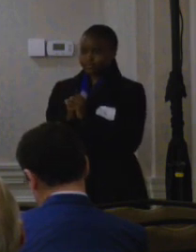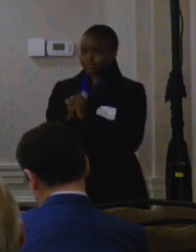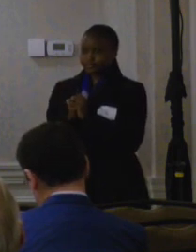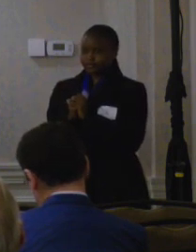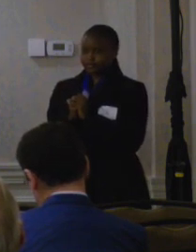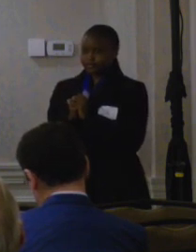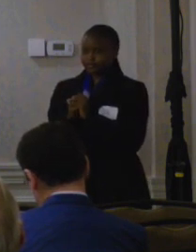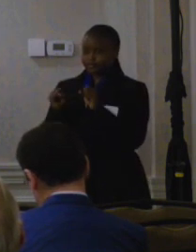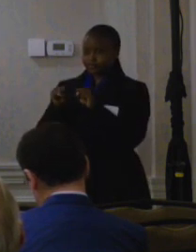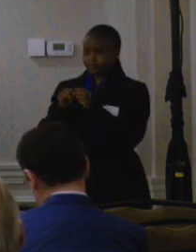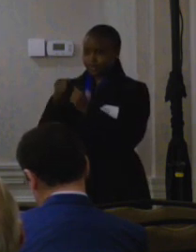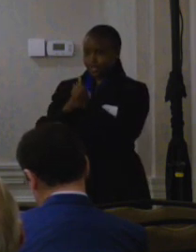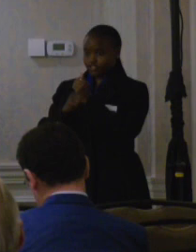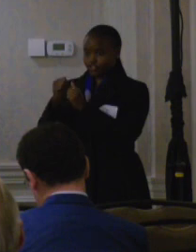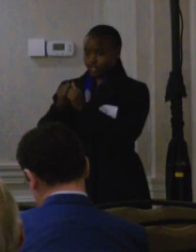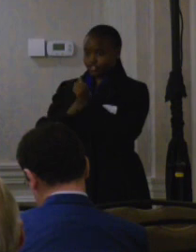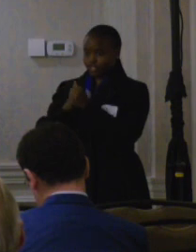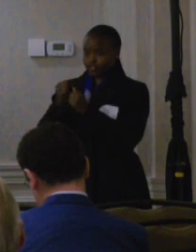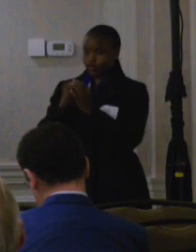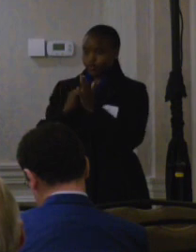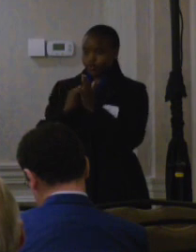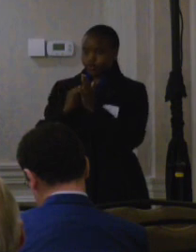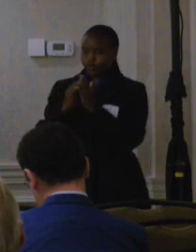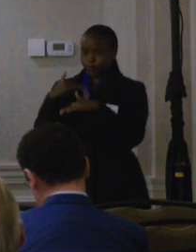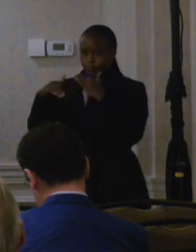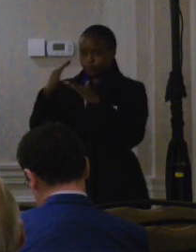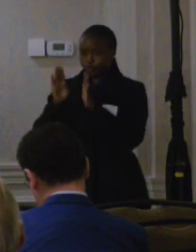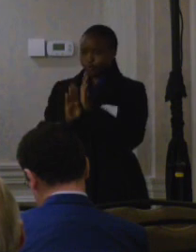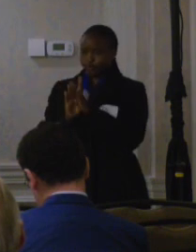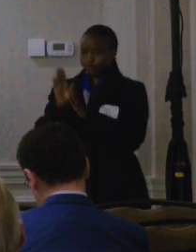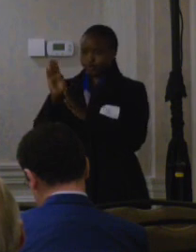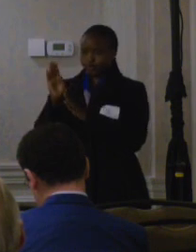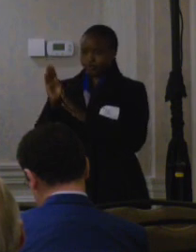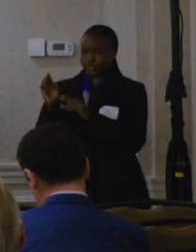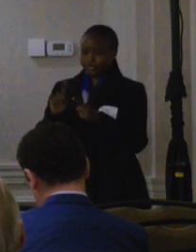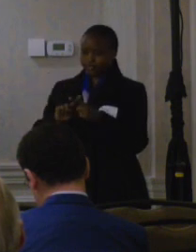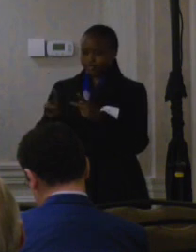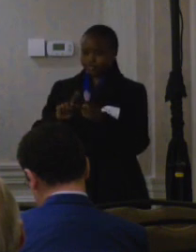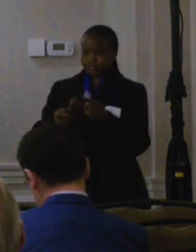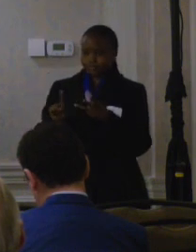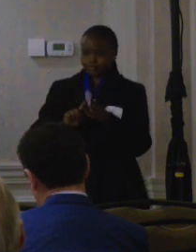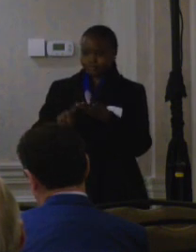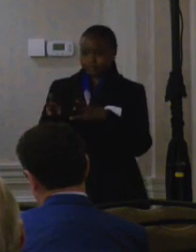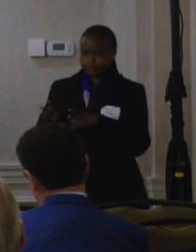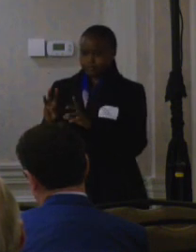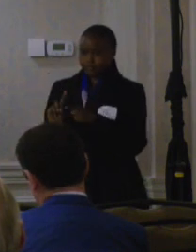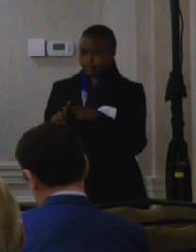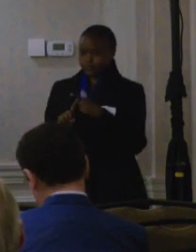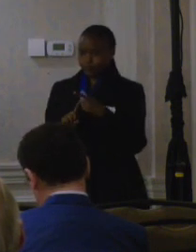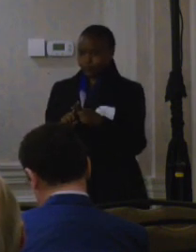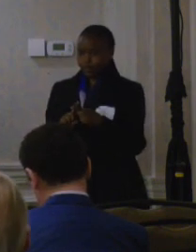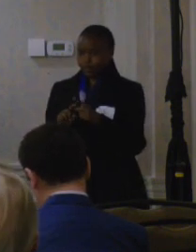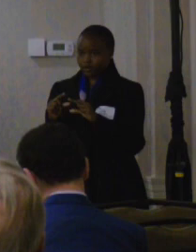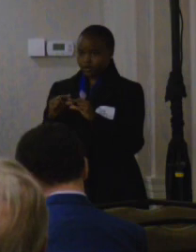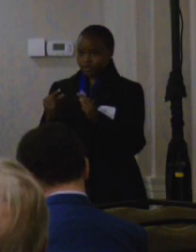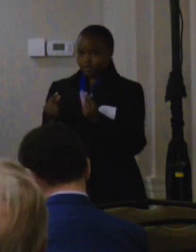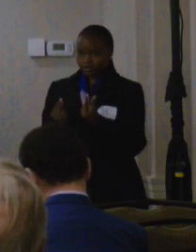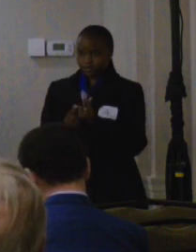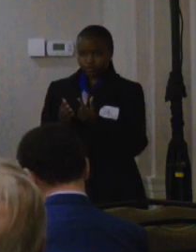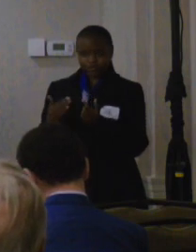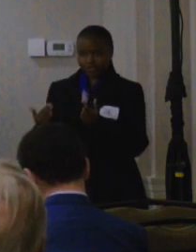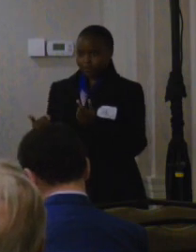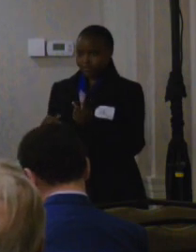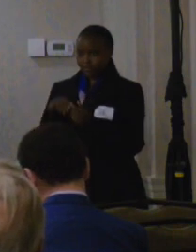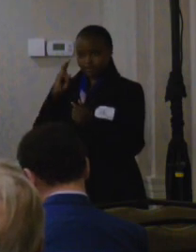The structures of professional development may include several ways: group training,